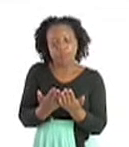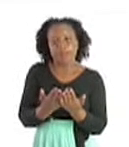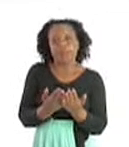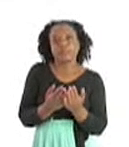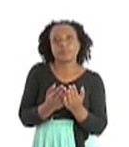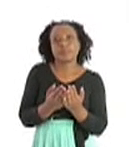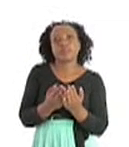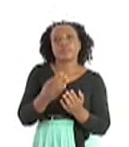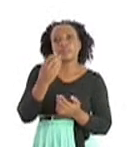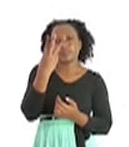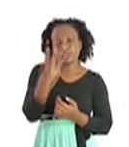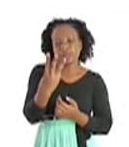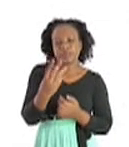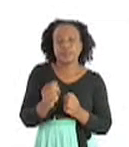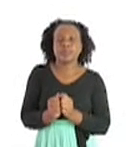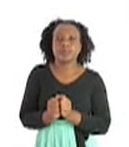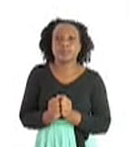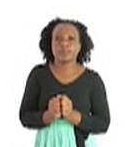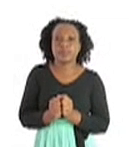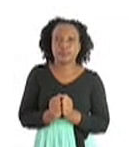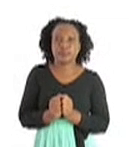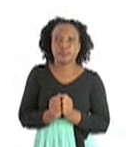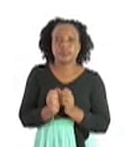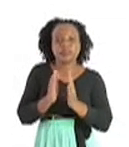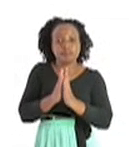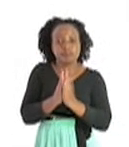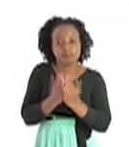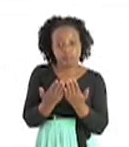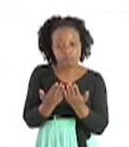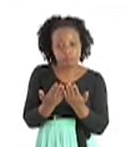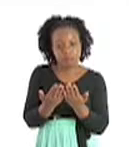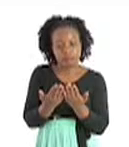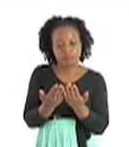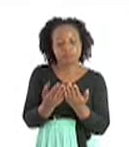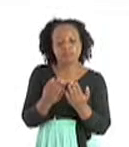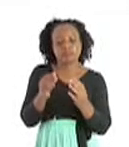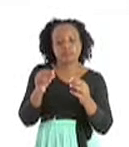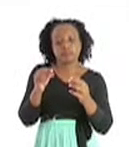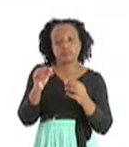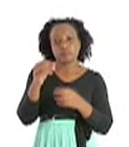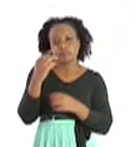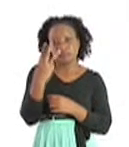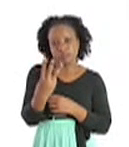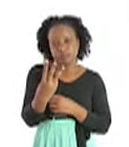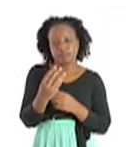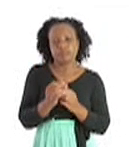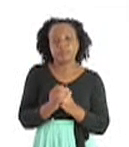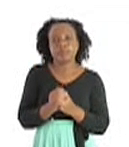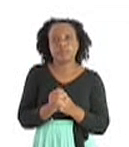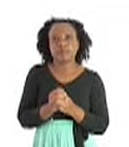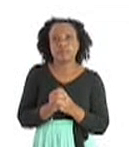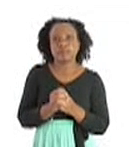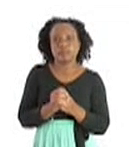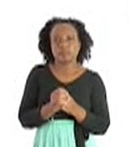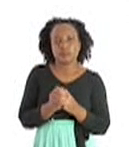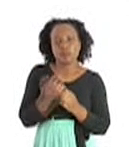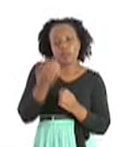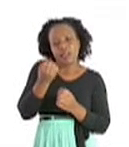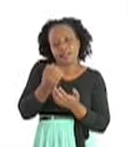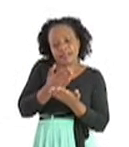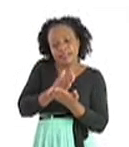3. In your book on page 3, you can see that we are given some